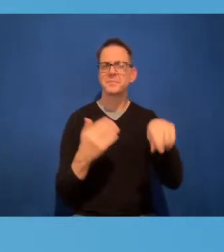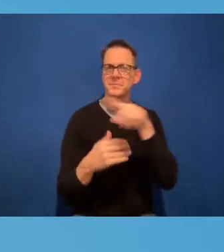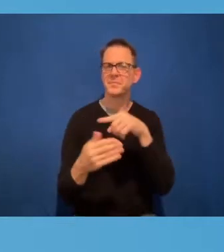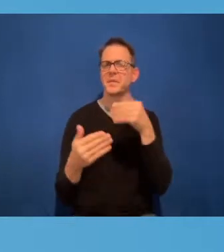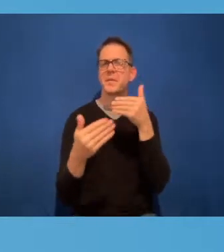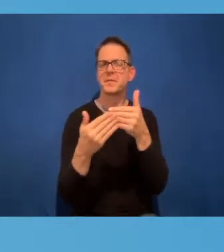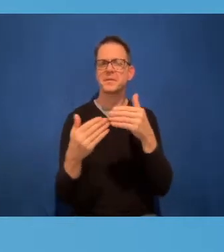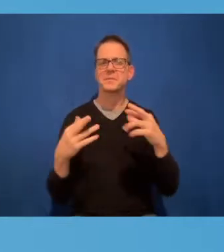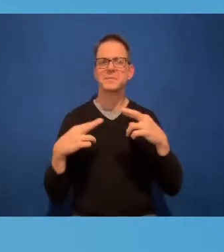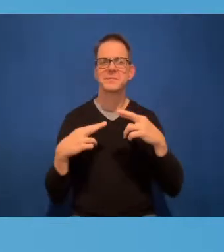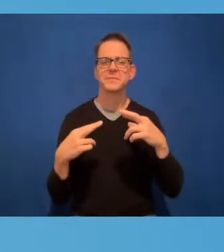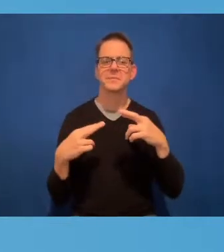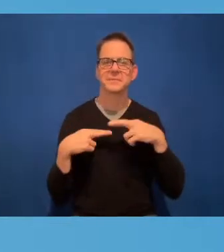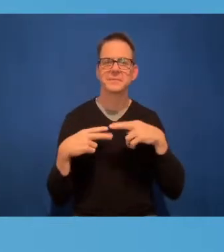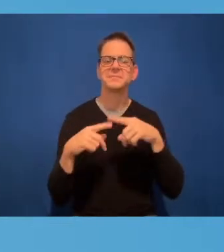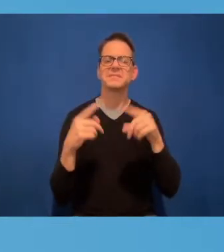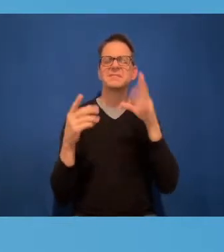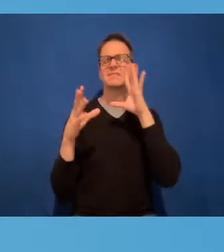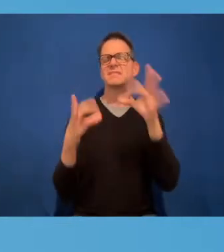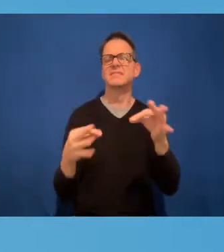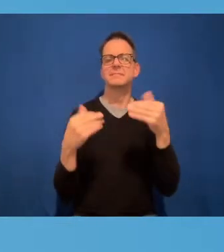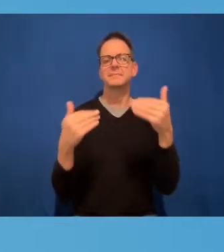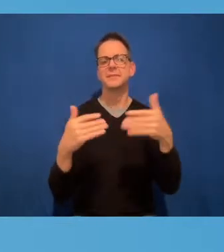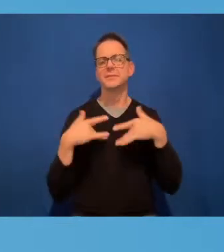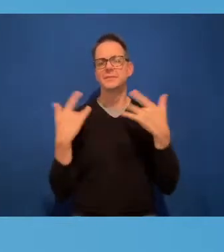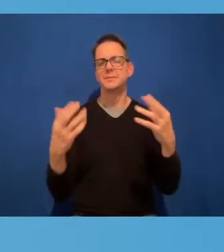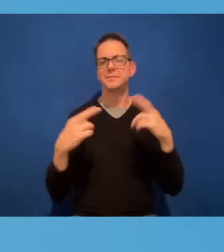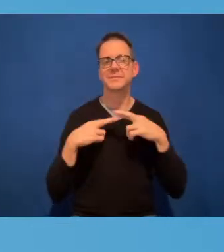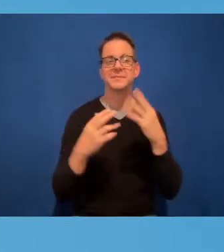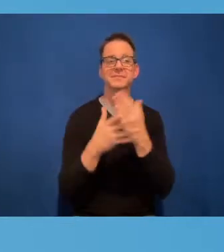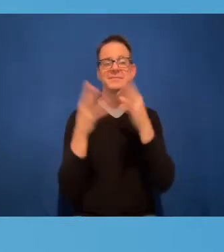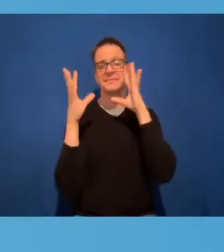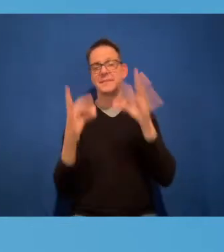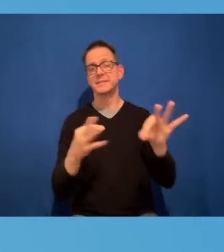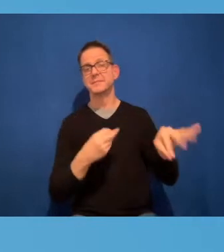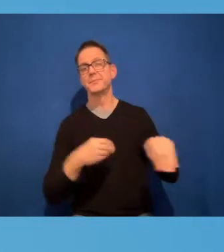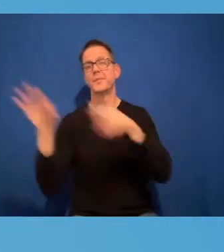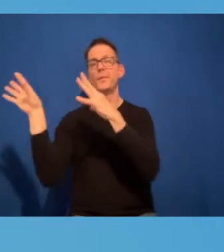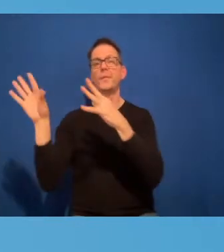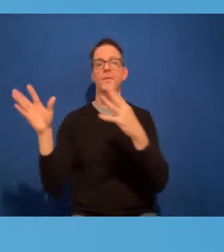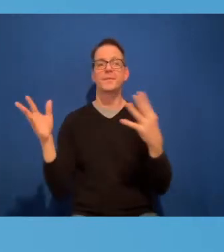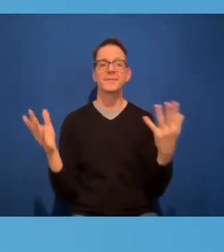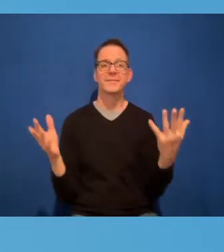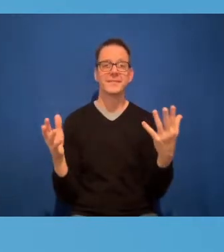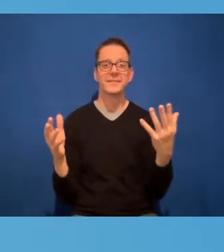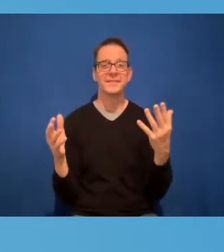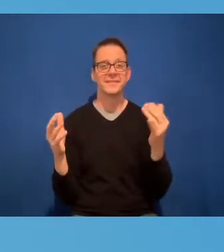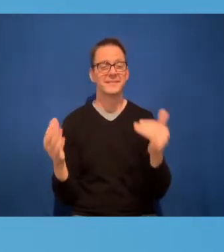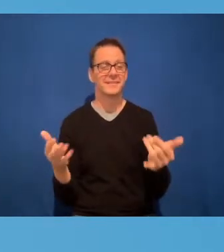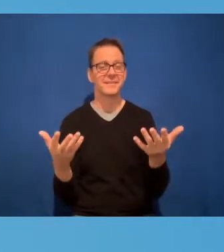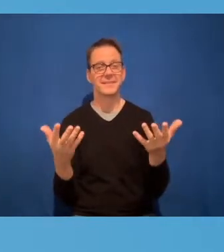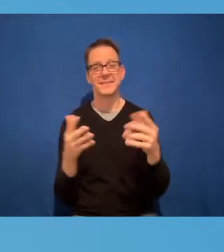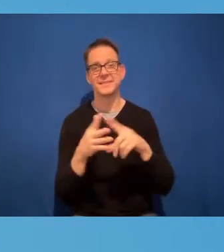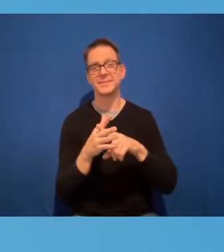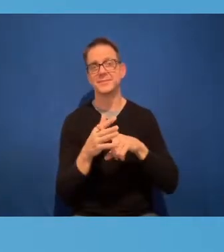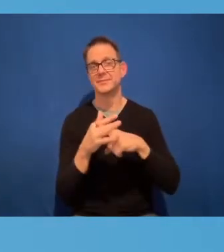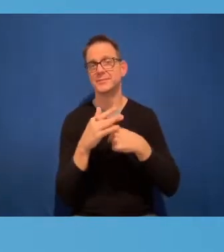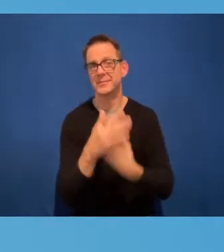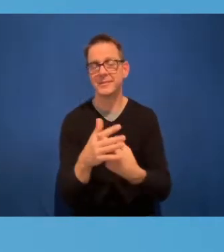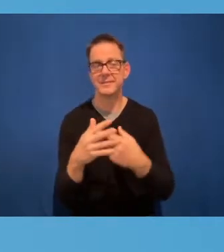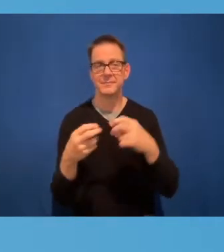moved to different provinces have moved. There were more people who in planning to move. So to start with, we had